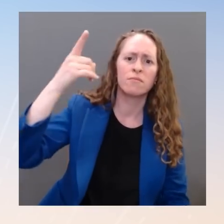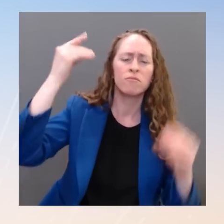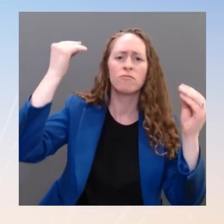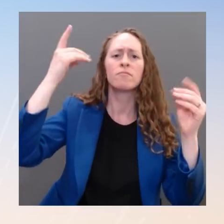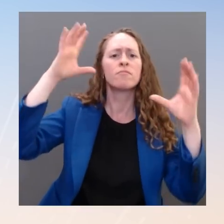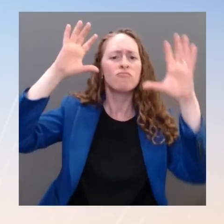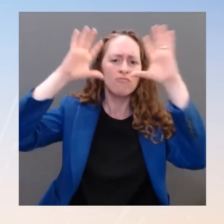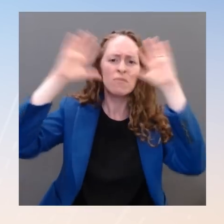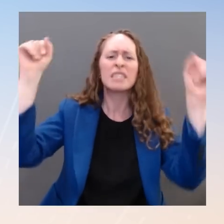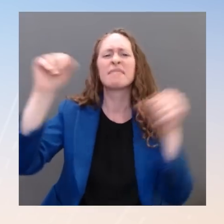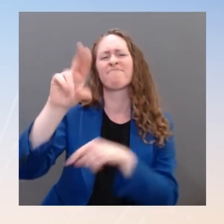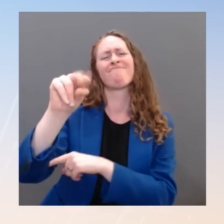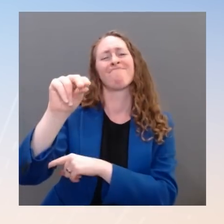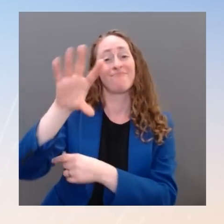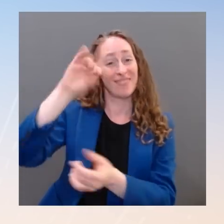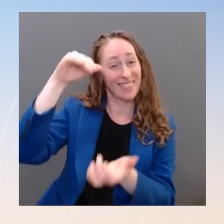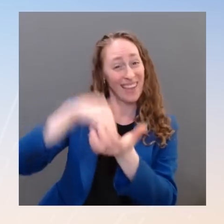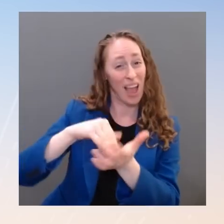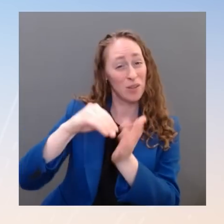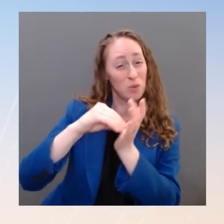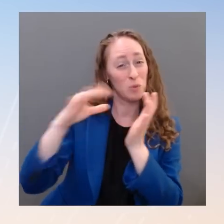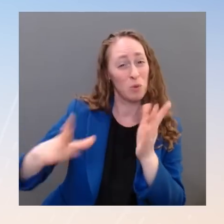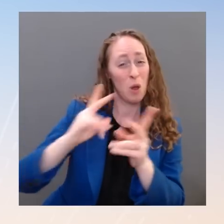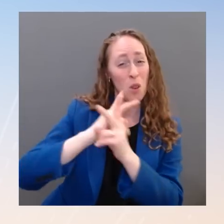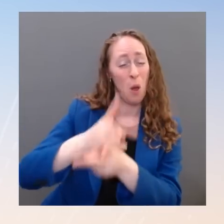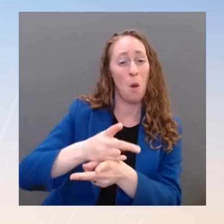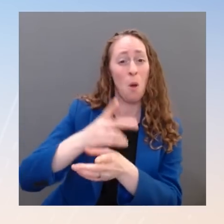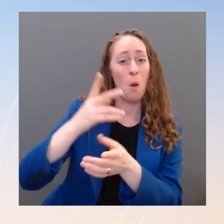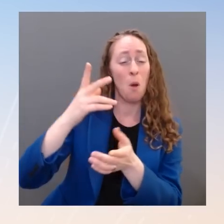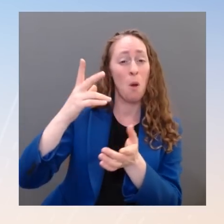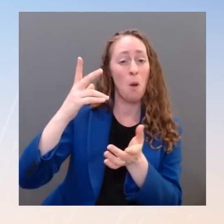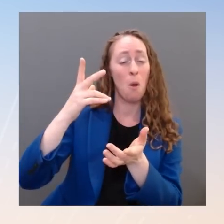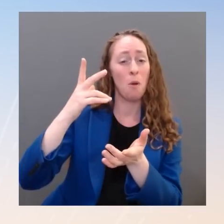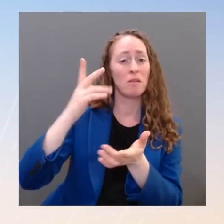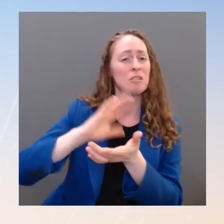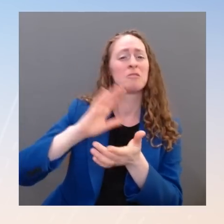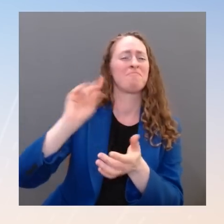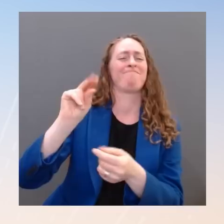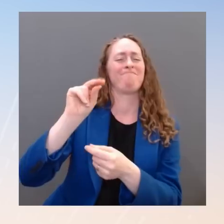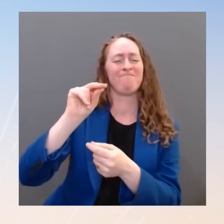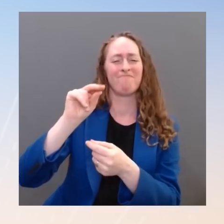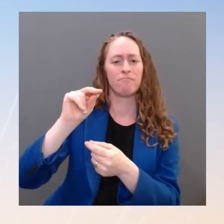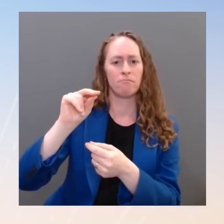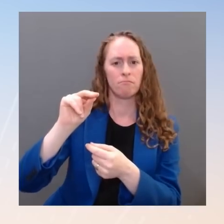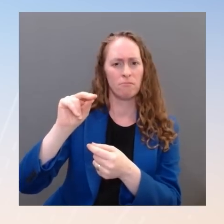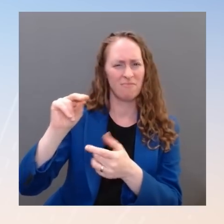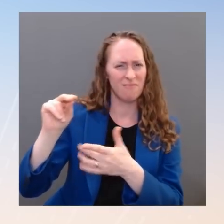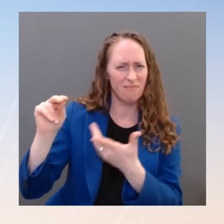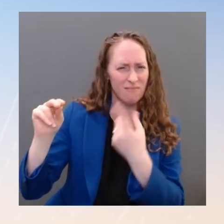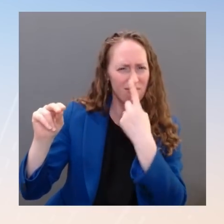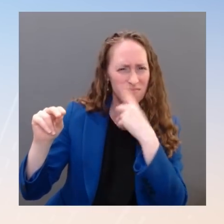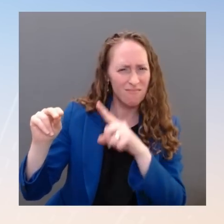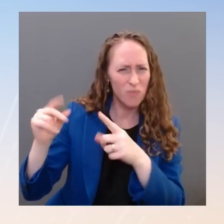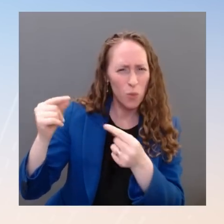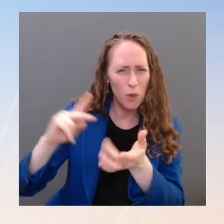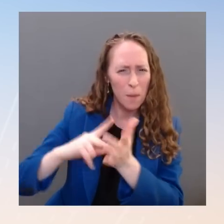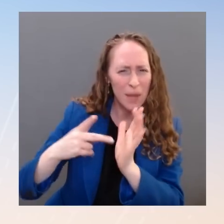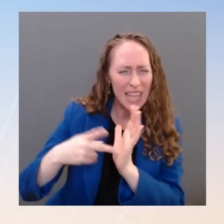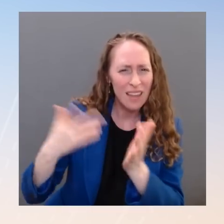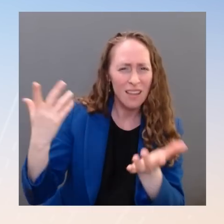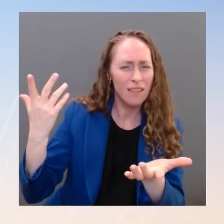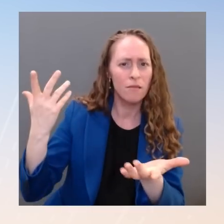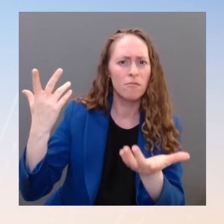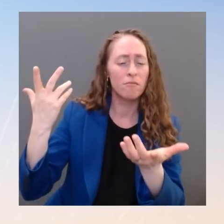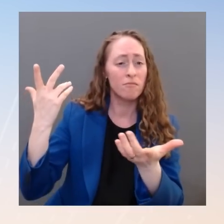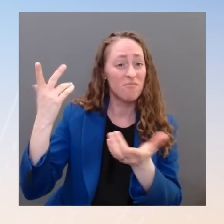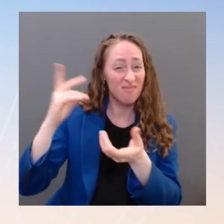is considering? Is it more than the $10,000 both of you have mentioned before? He has said that before, so today was not the first time he has said